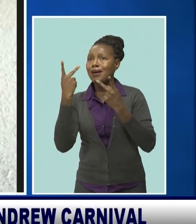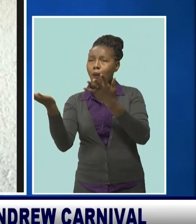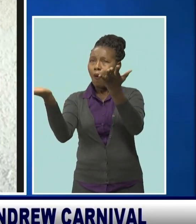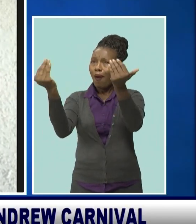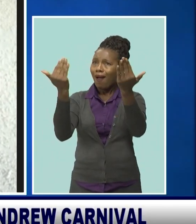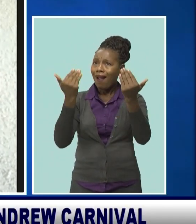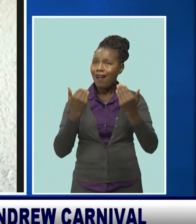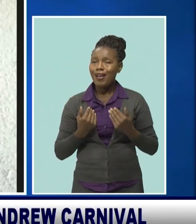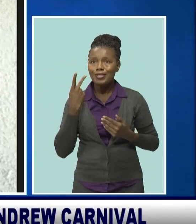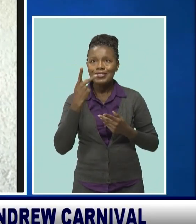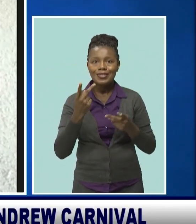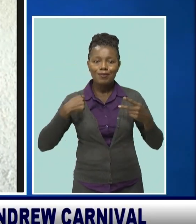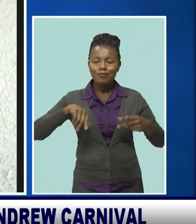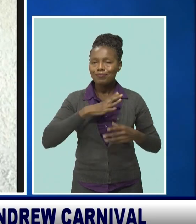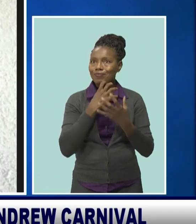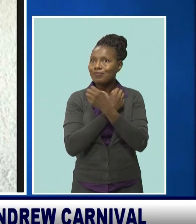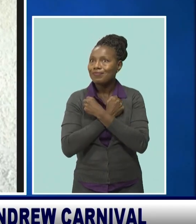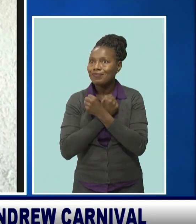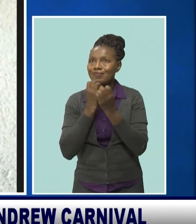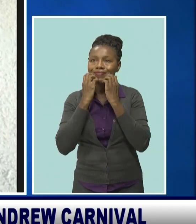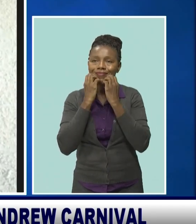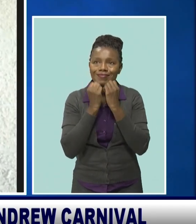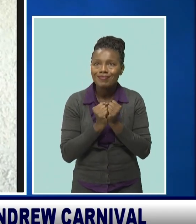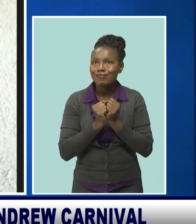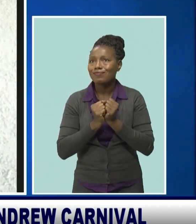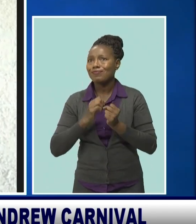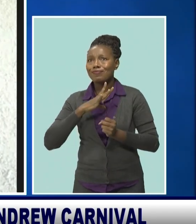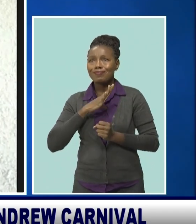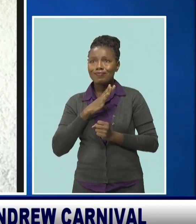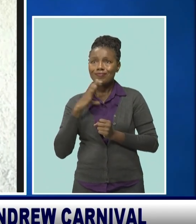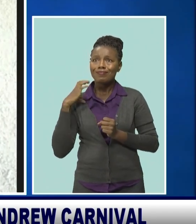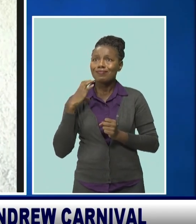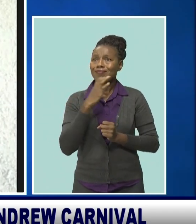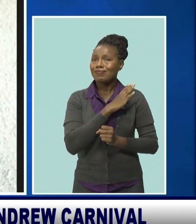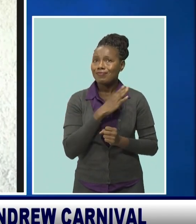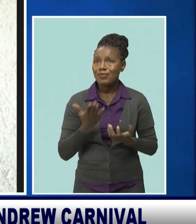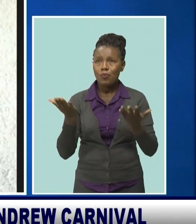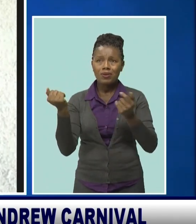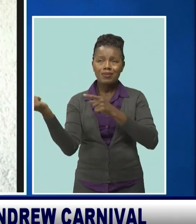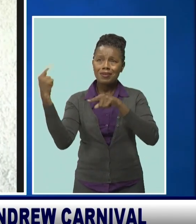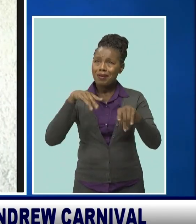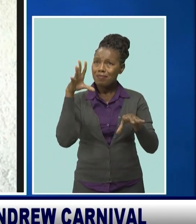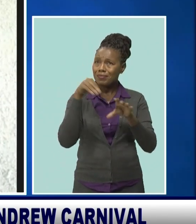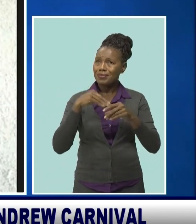here. We're a loving, great community, and we want people to come down and enjoy this community independence celebration.